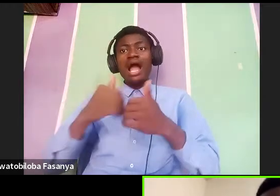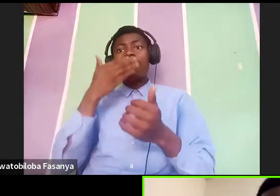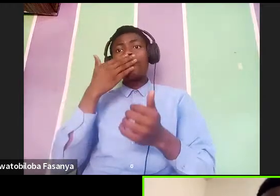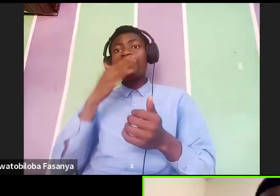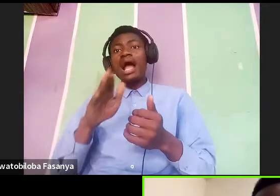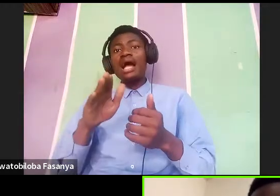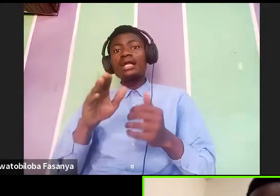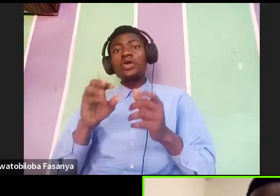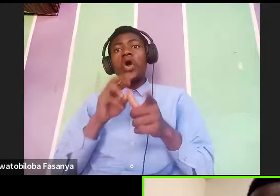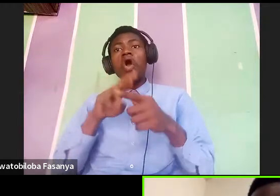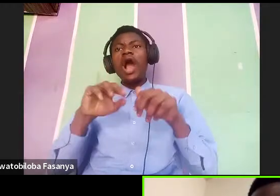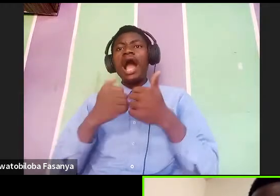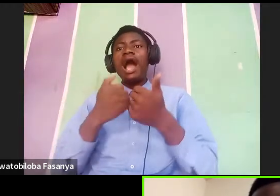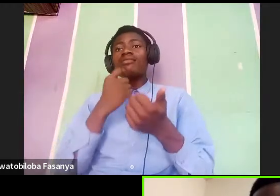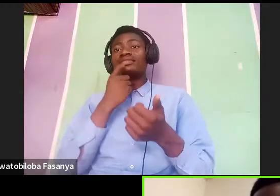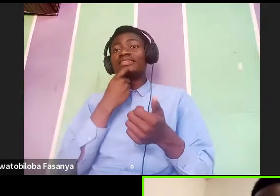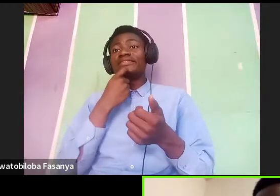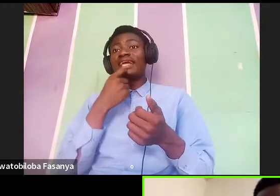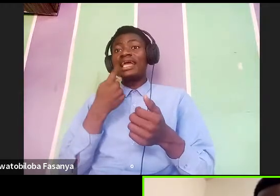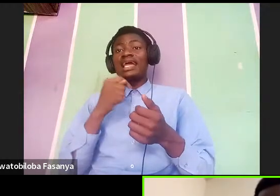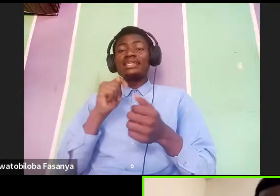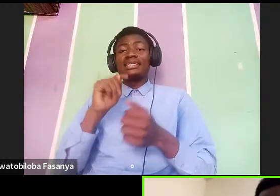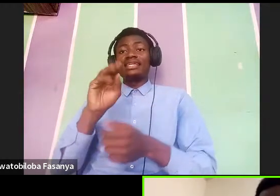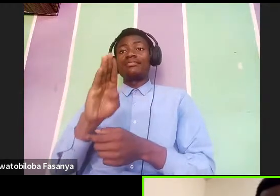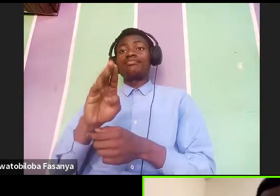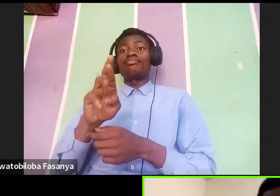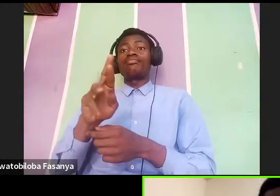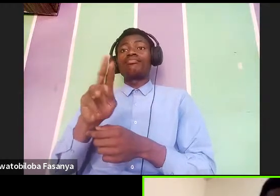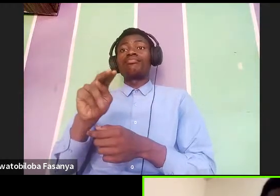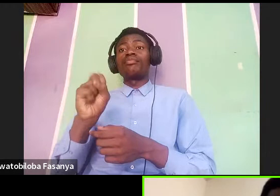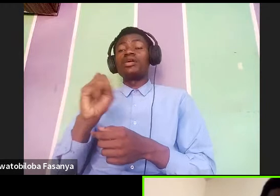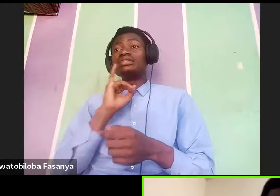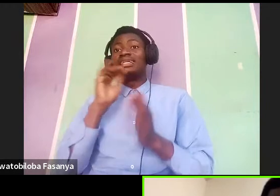is. And all those things will inform us as to,